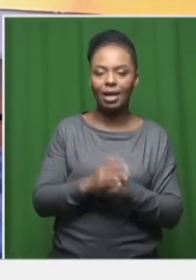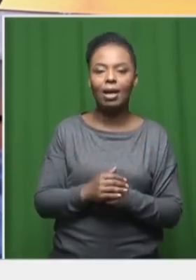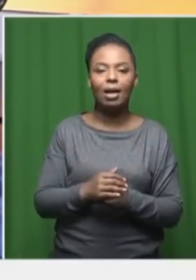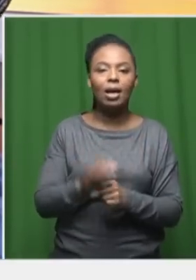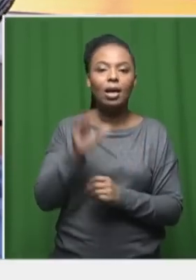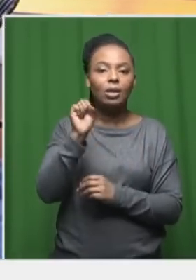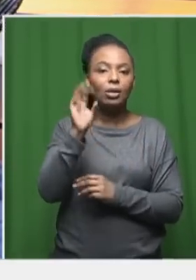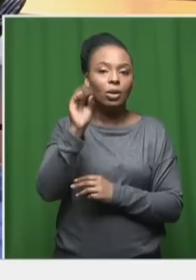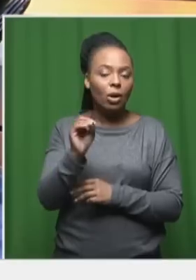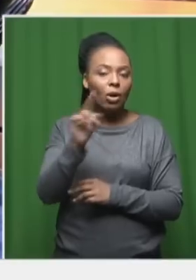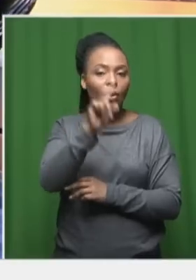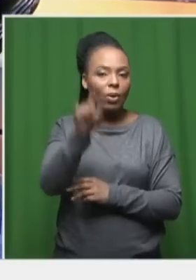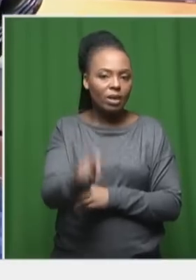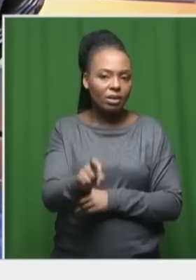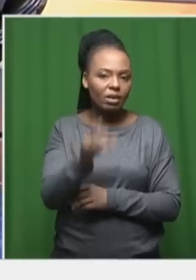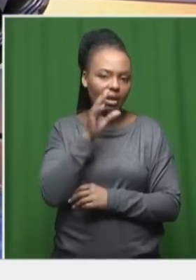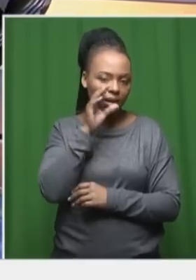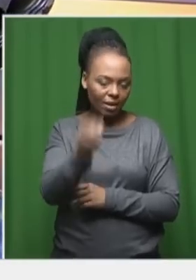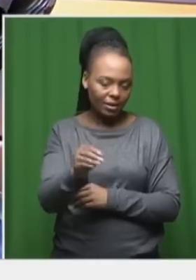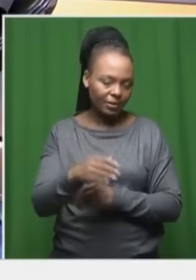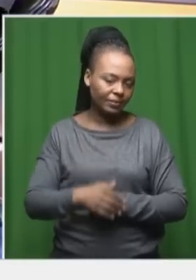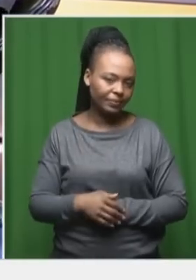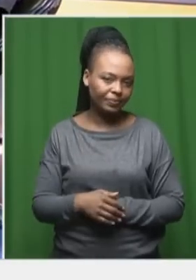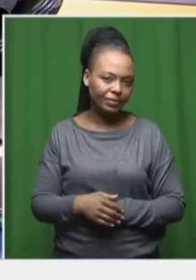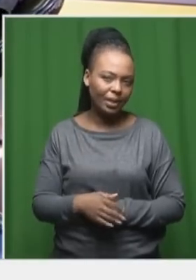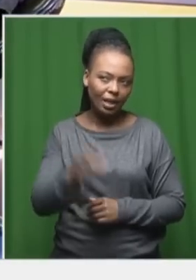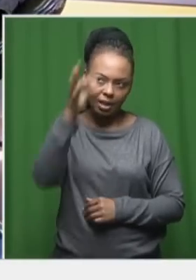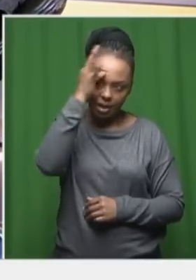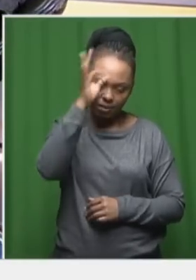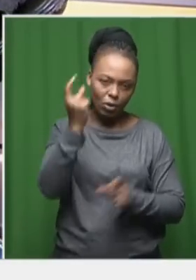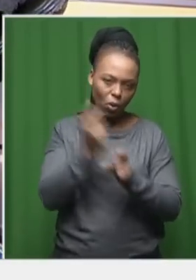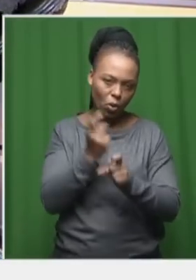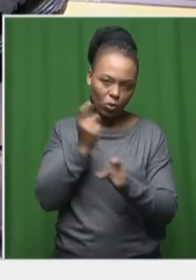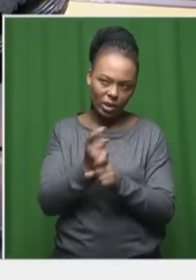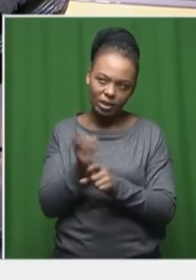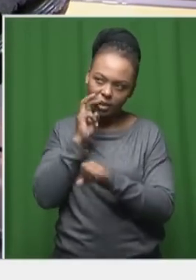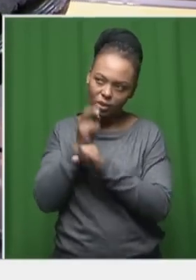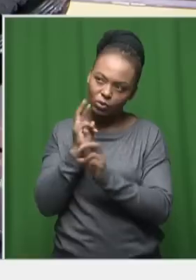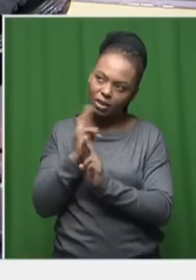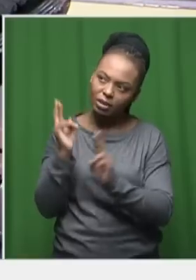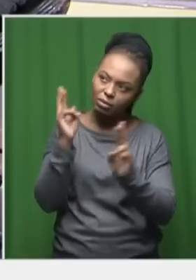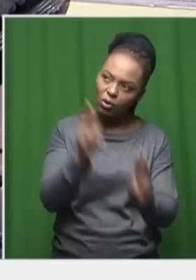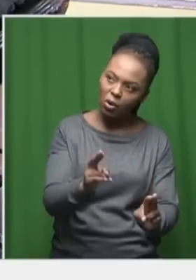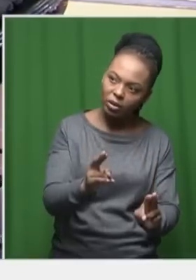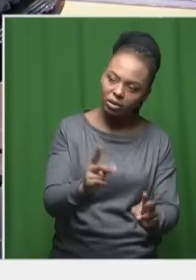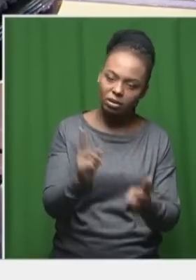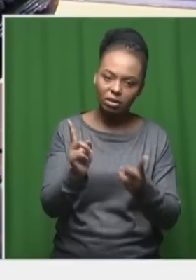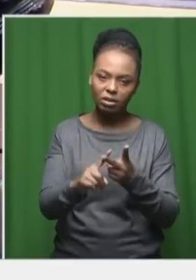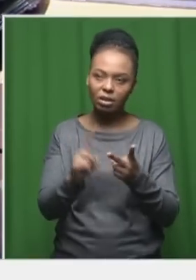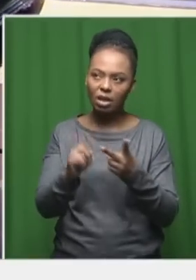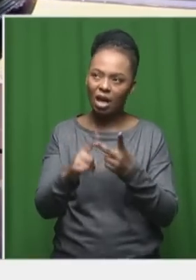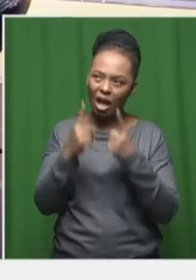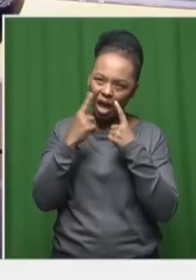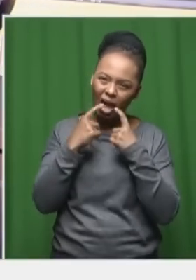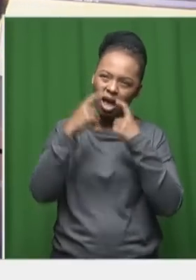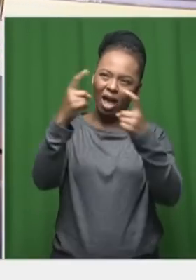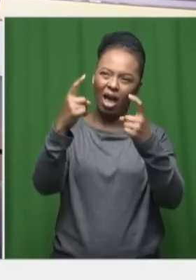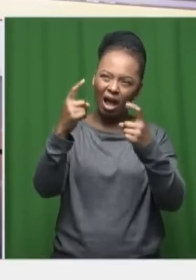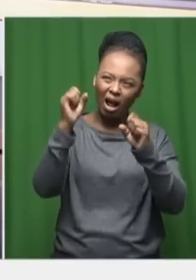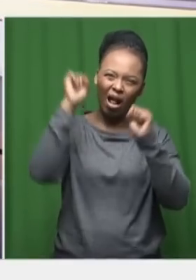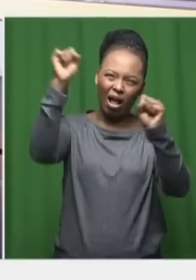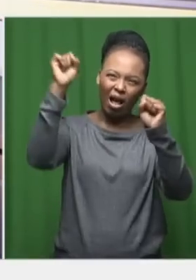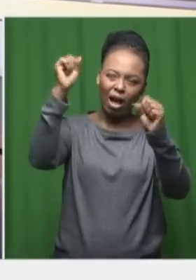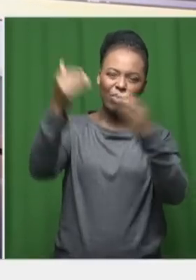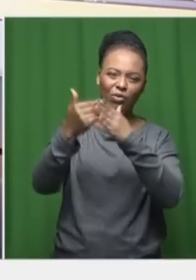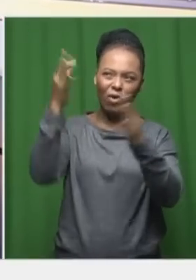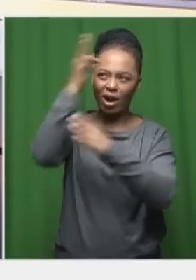then becomes, why does government always have to respond? Why does there always have to be an outcry before government does the